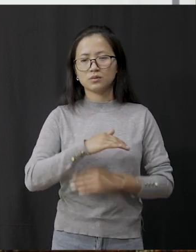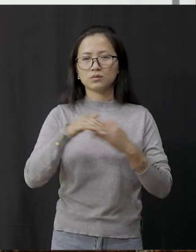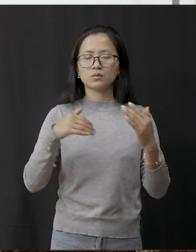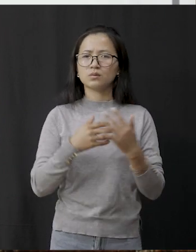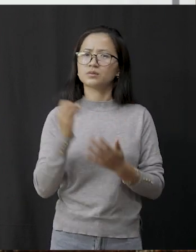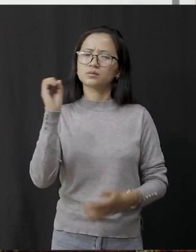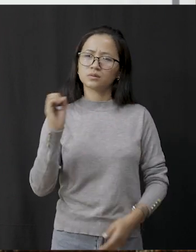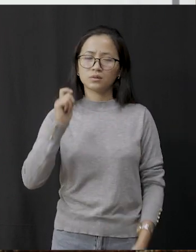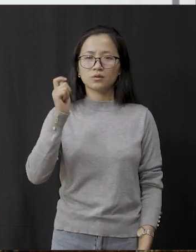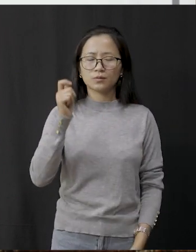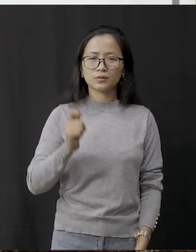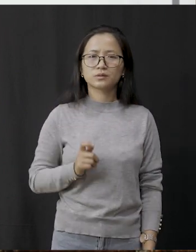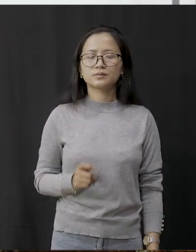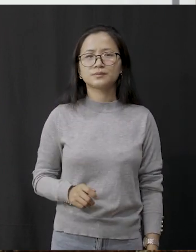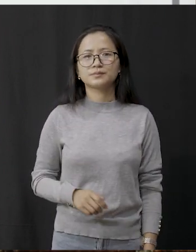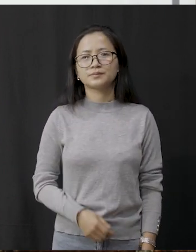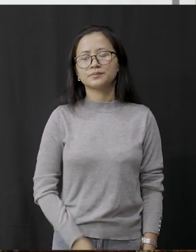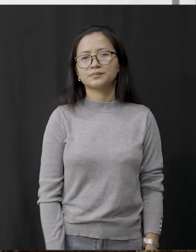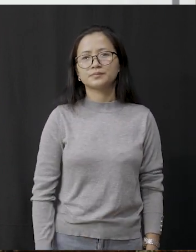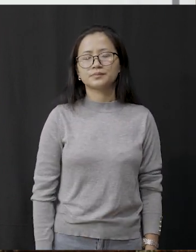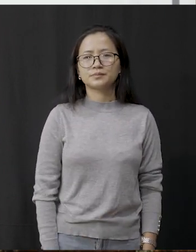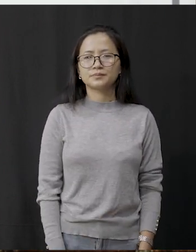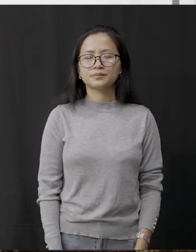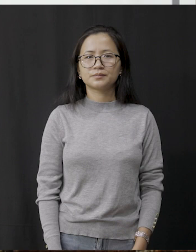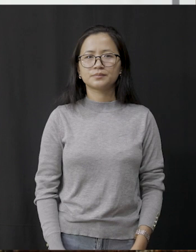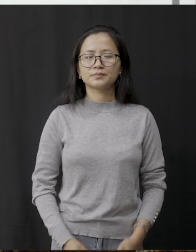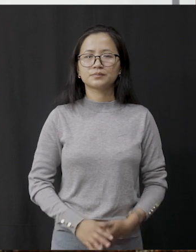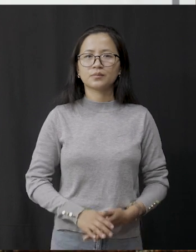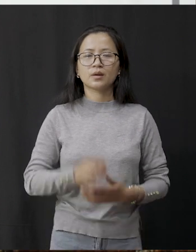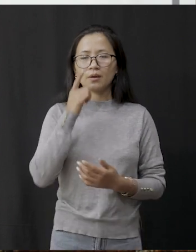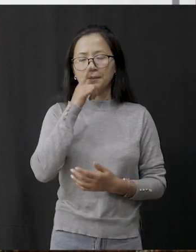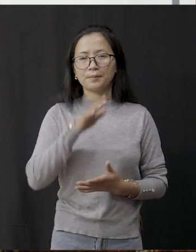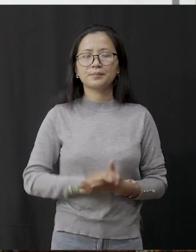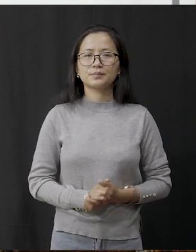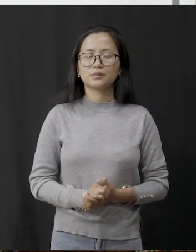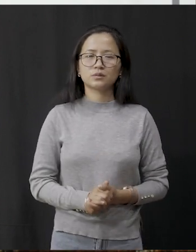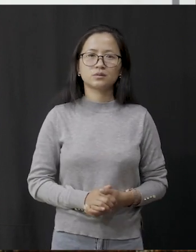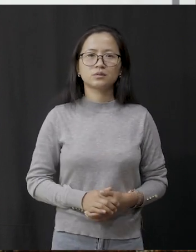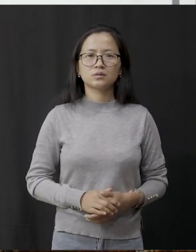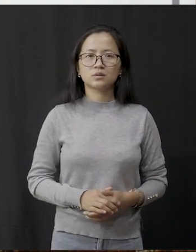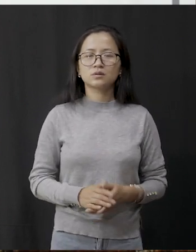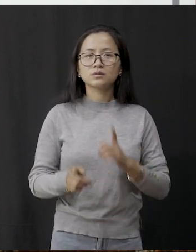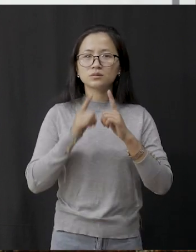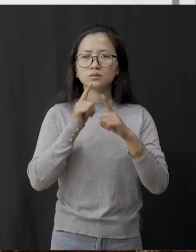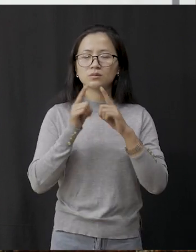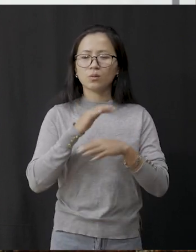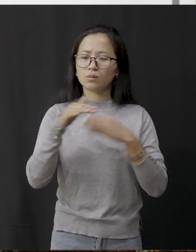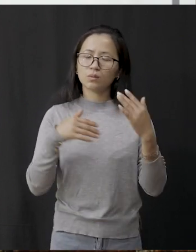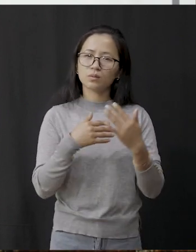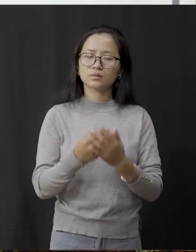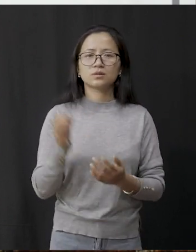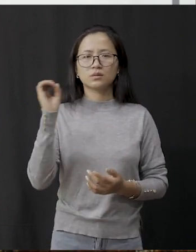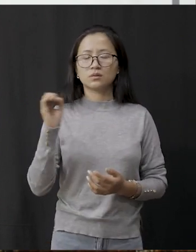the occupation. That is what they have learned. So now the mother also explained that all the